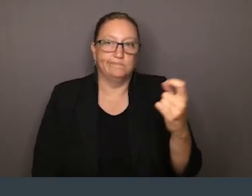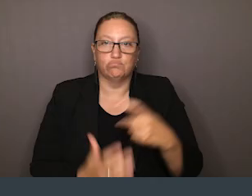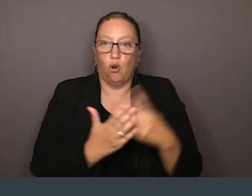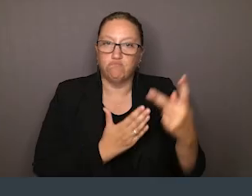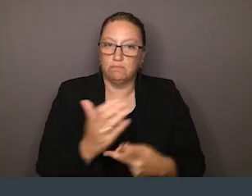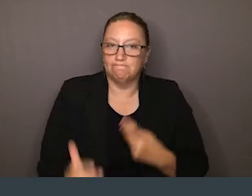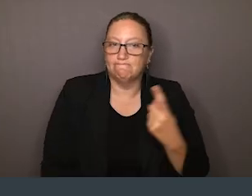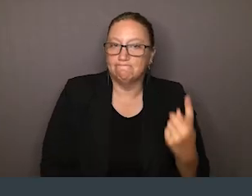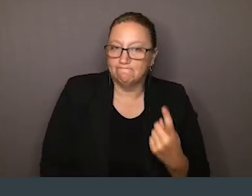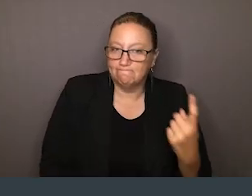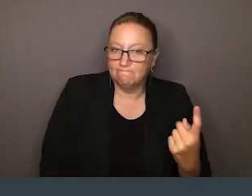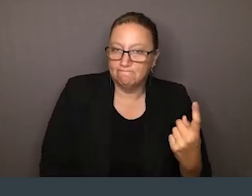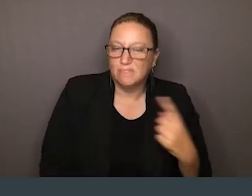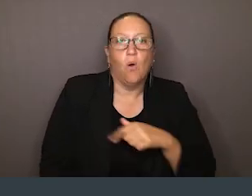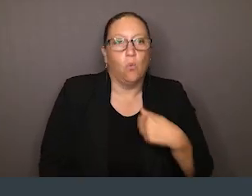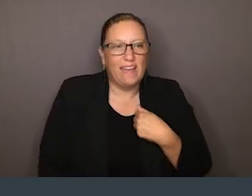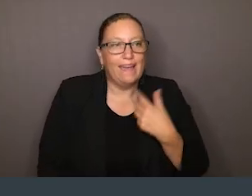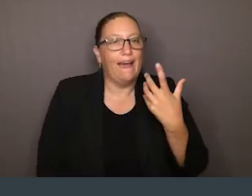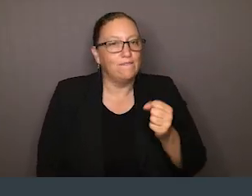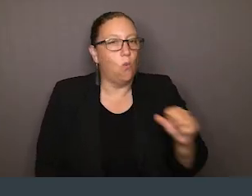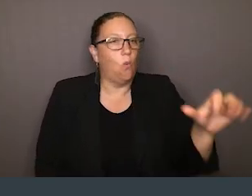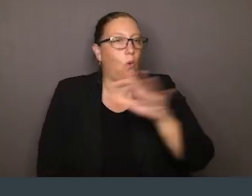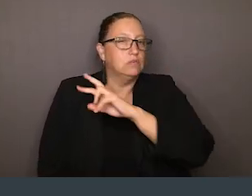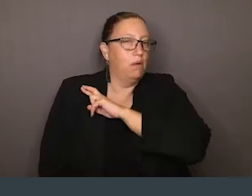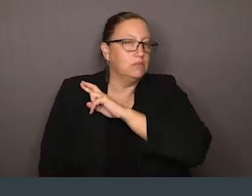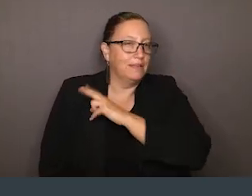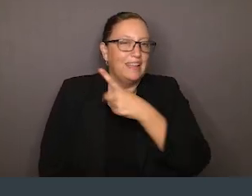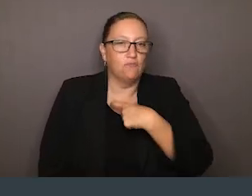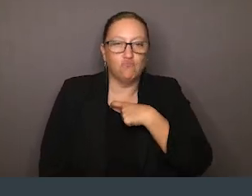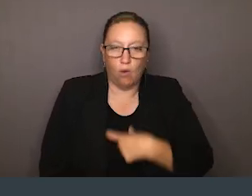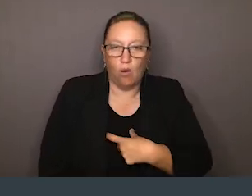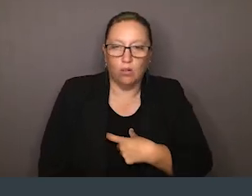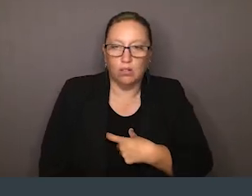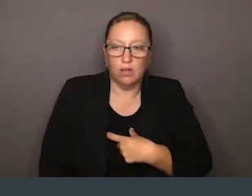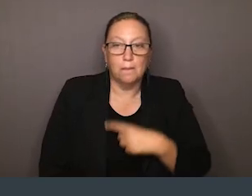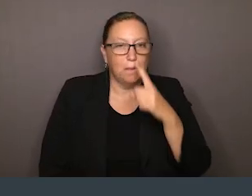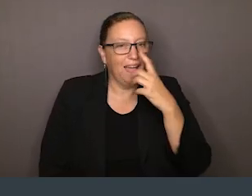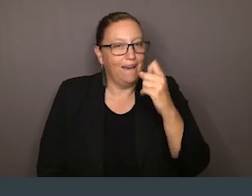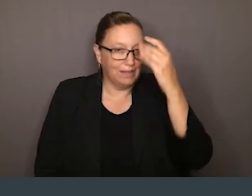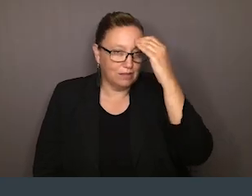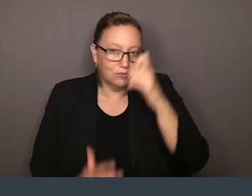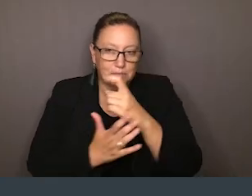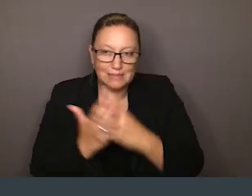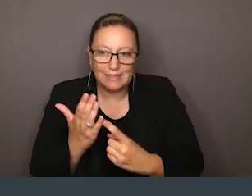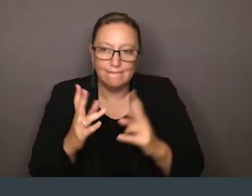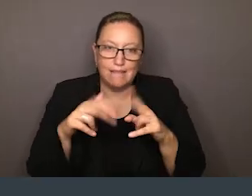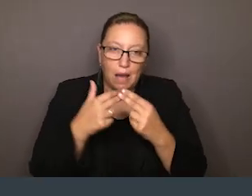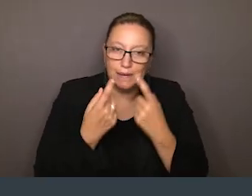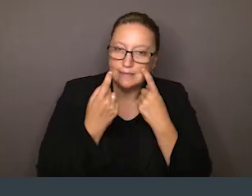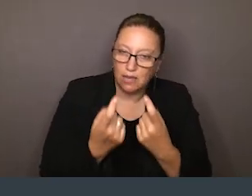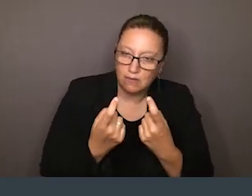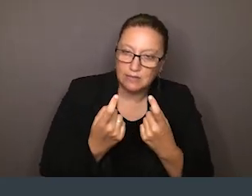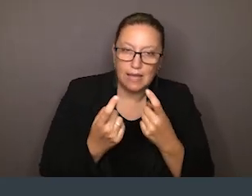programs. I think we all have a responsibility and a role to play, as I've said, from people with intellectual disability and families